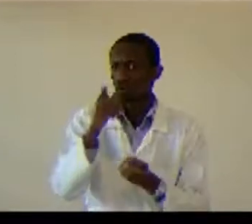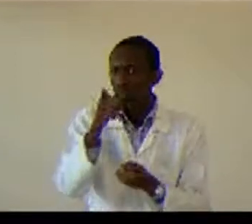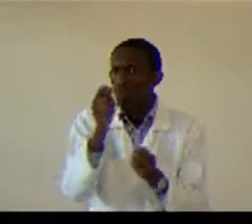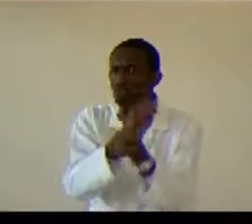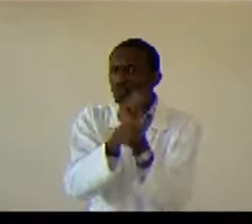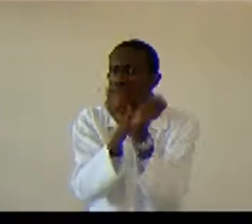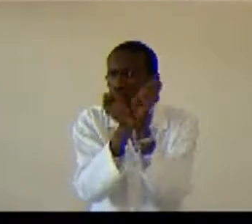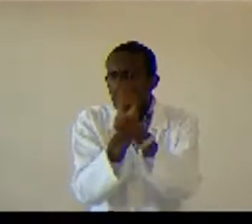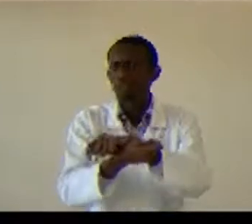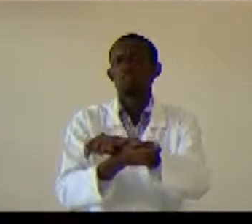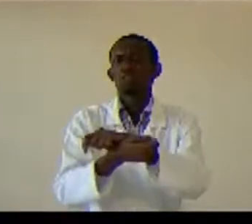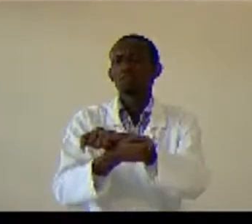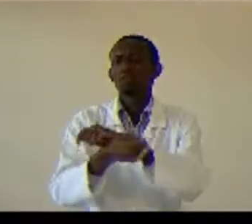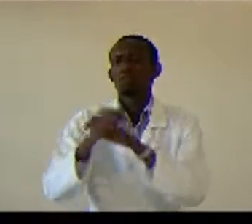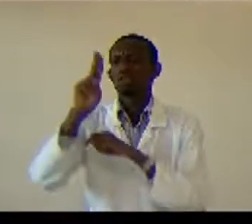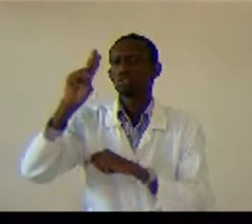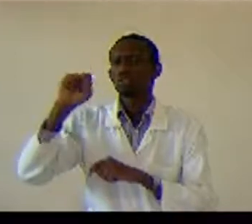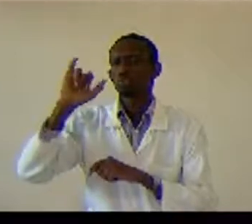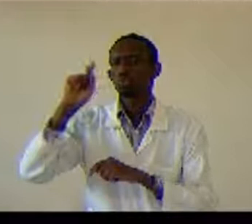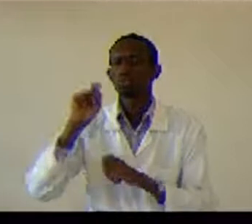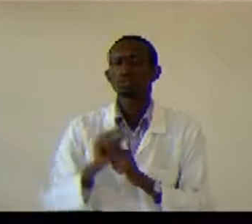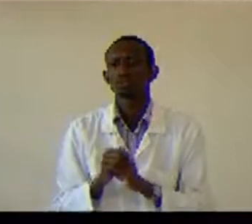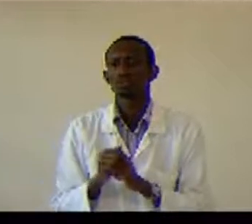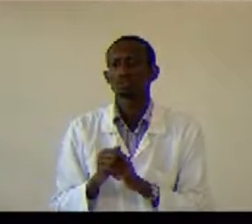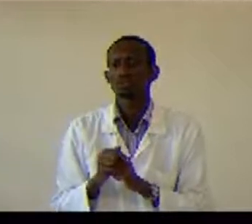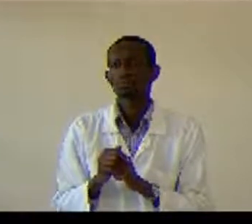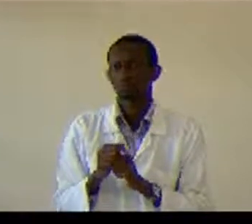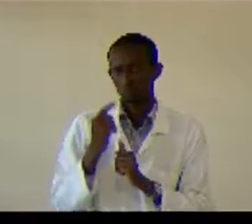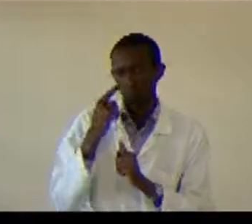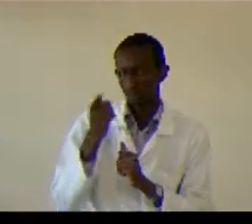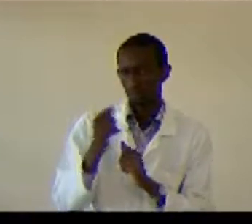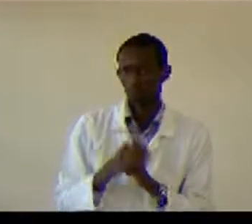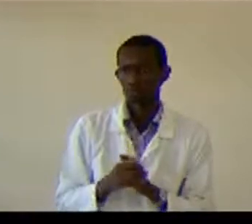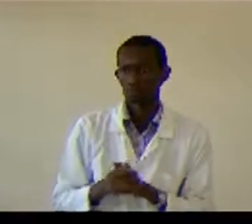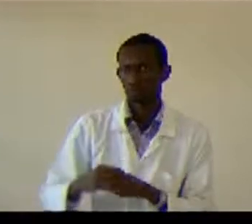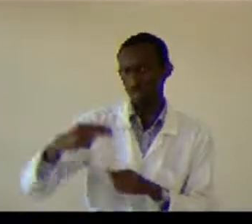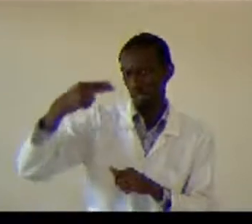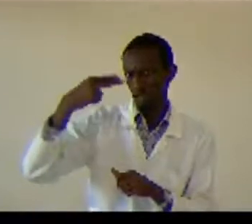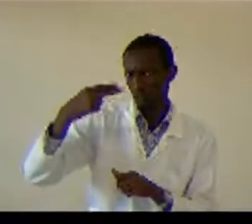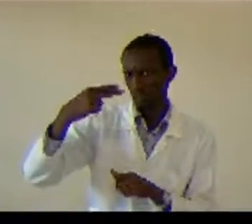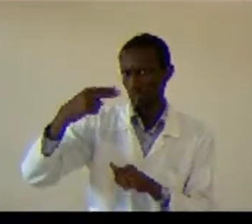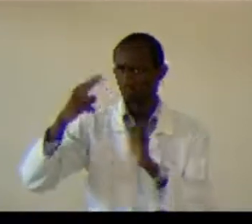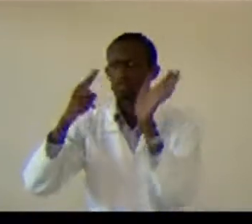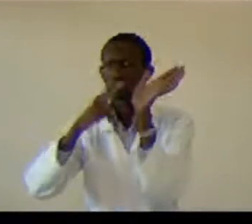here the units are okay. Kilograms, joules per kilogram. So we are good. So we shall say H is equal to